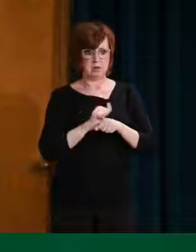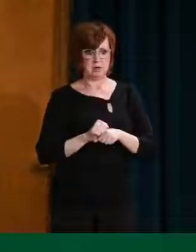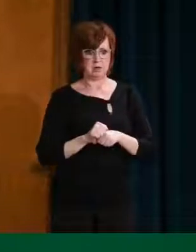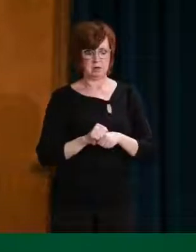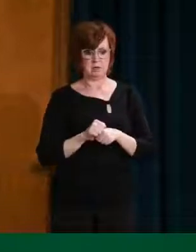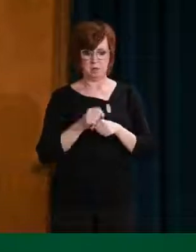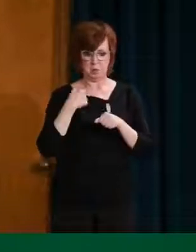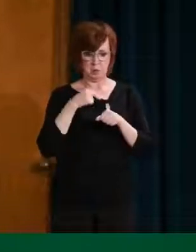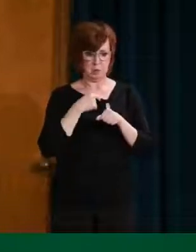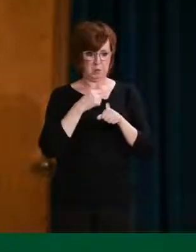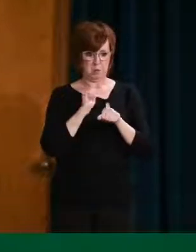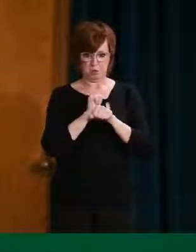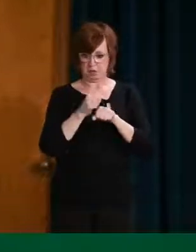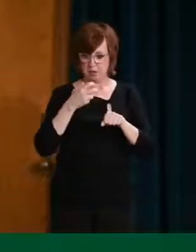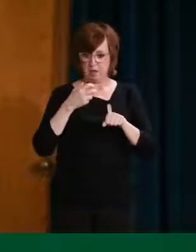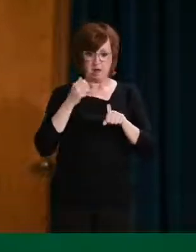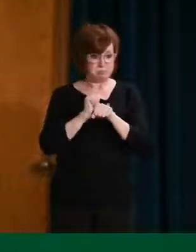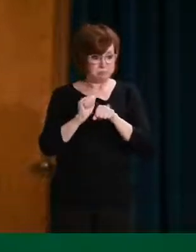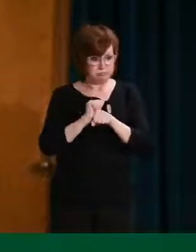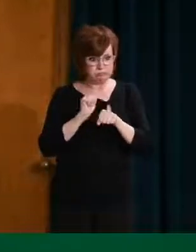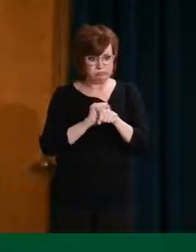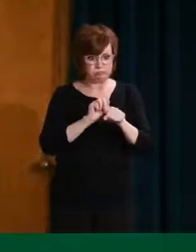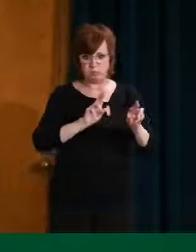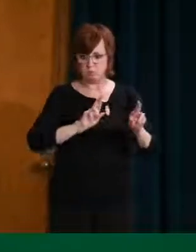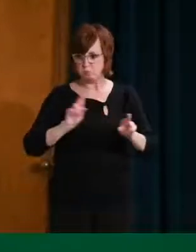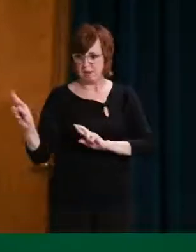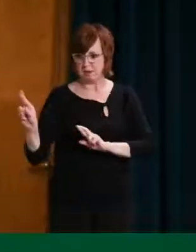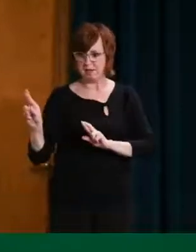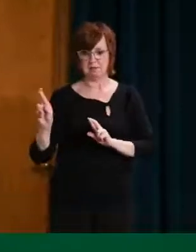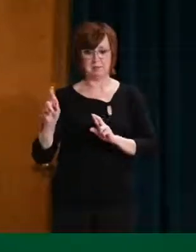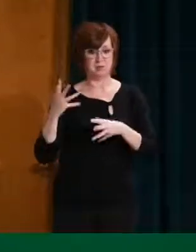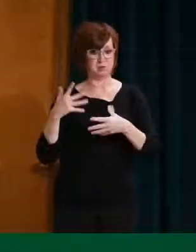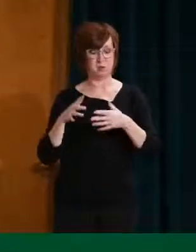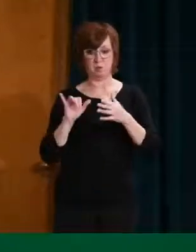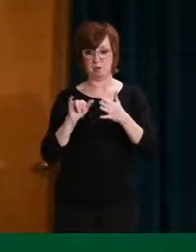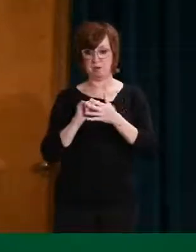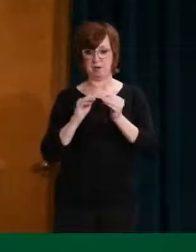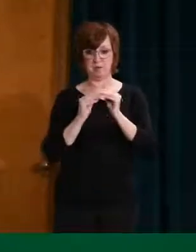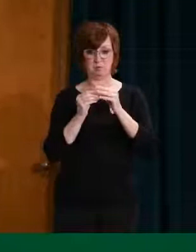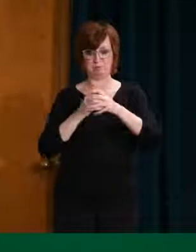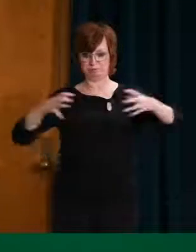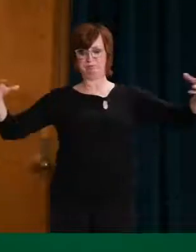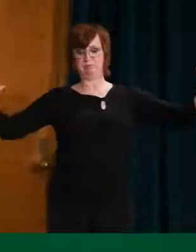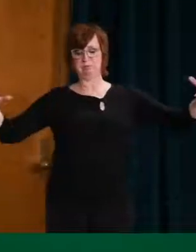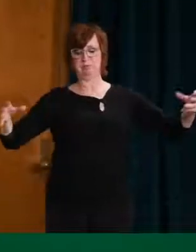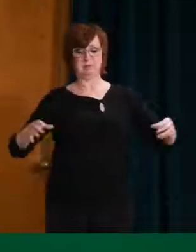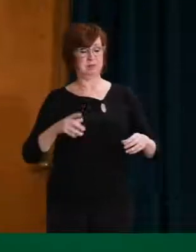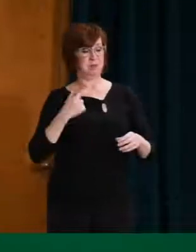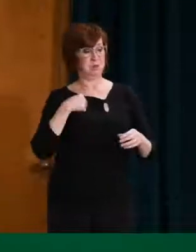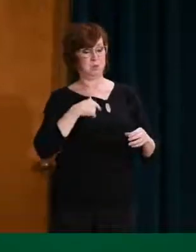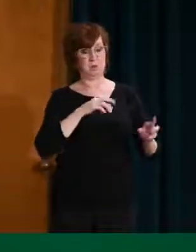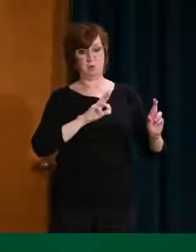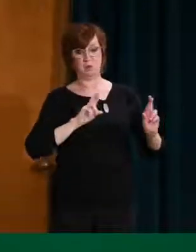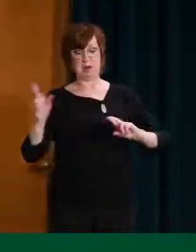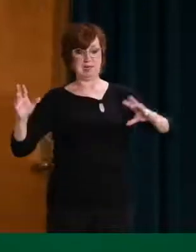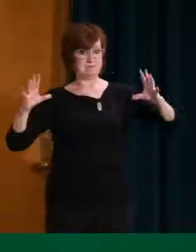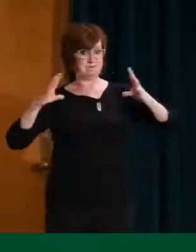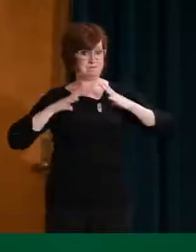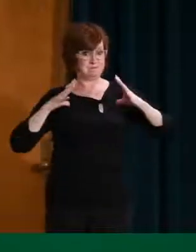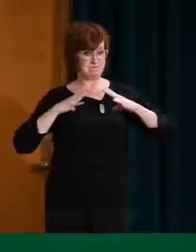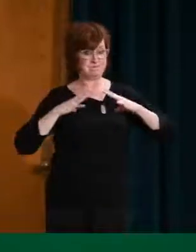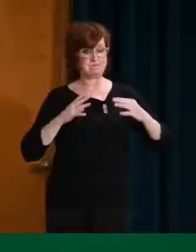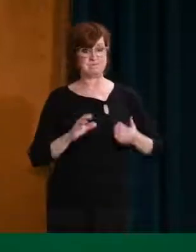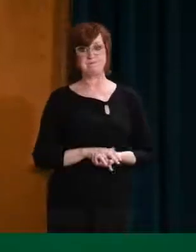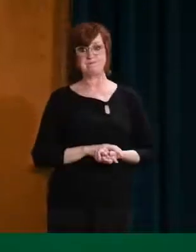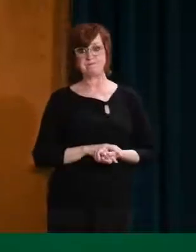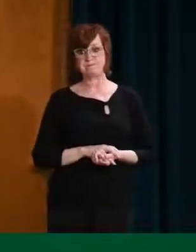here. Although we need to prepare our healthcare system for the most challenging situation that we could be presented